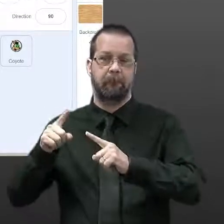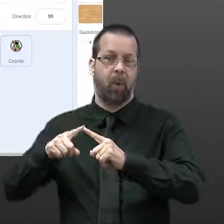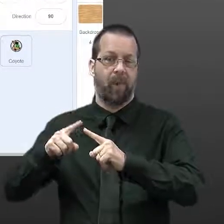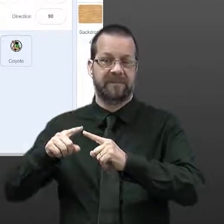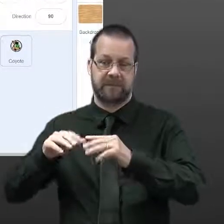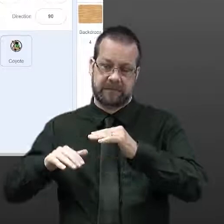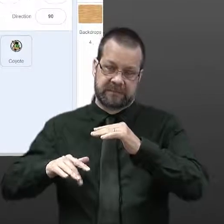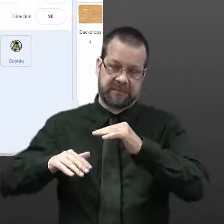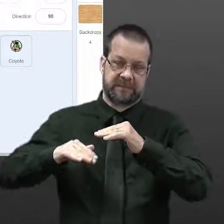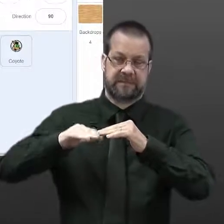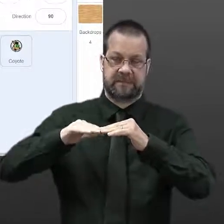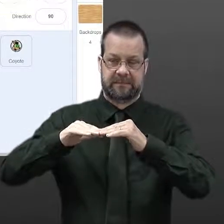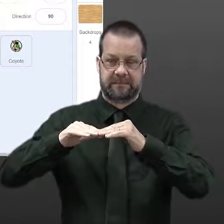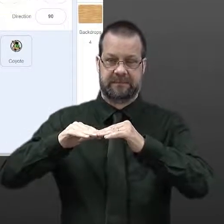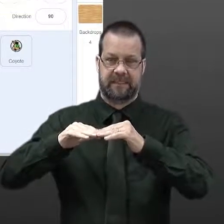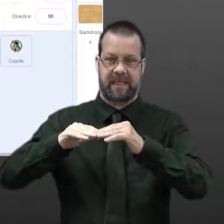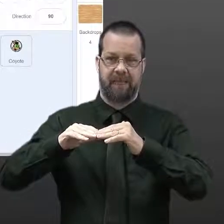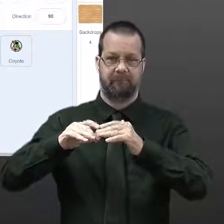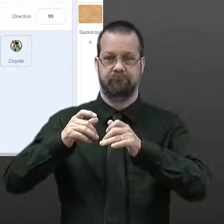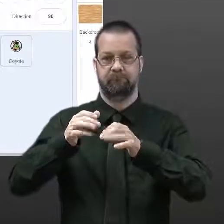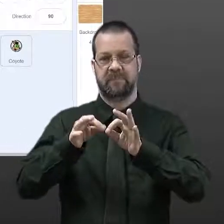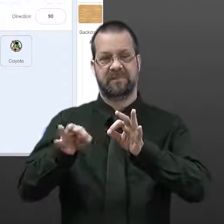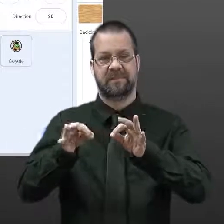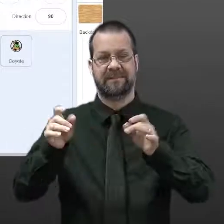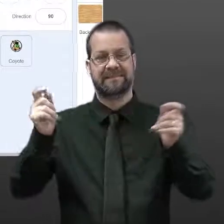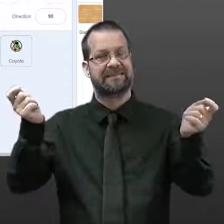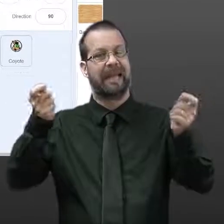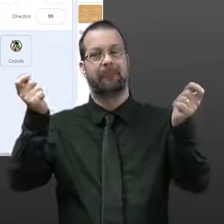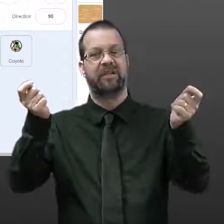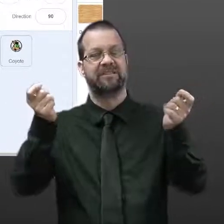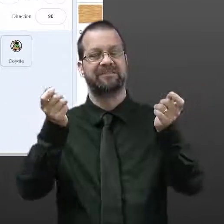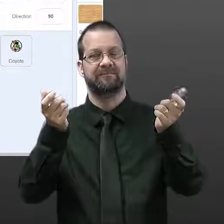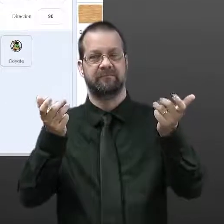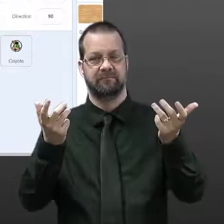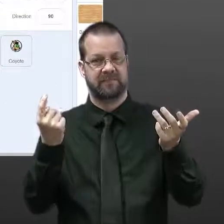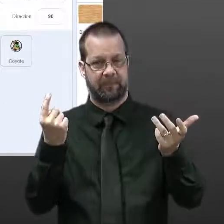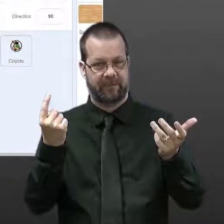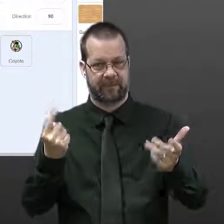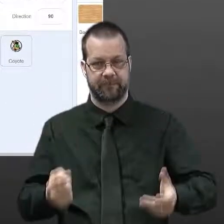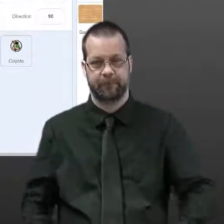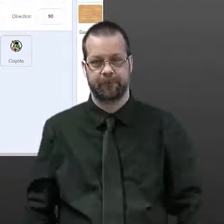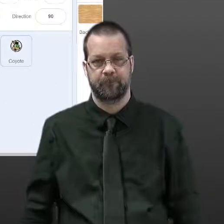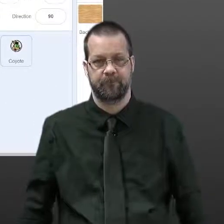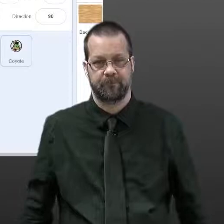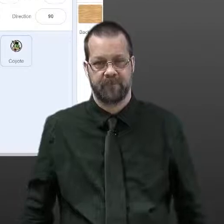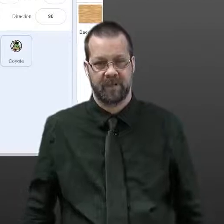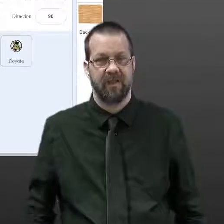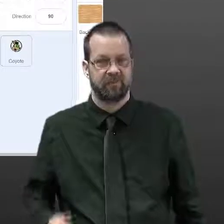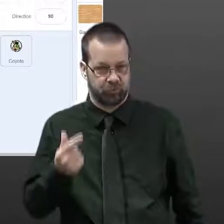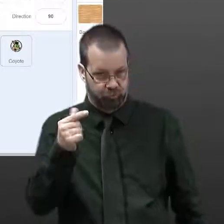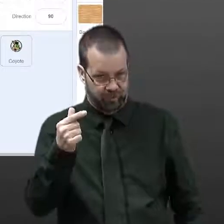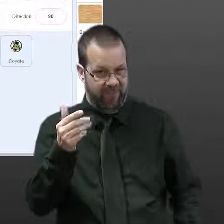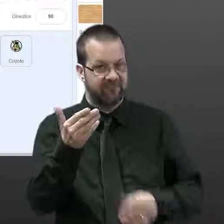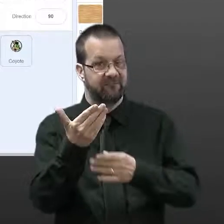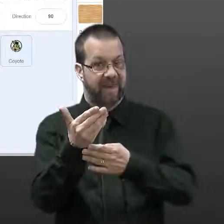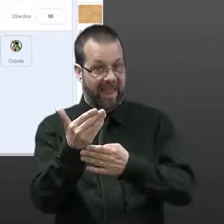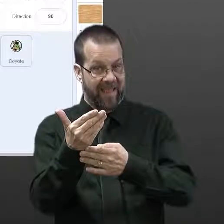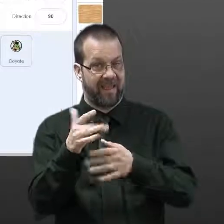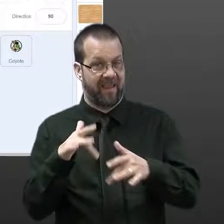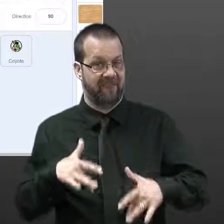points and code a little celebration at the end. We will need another green